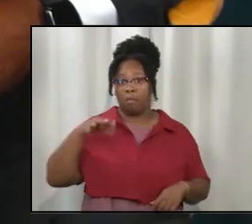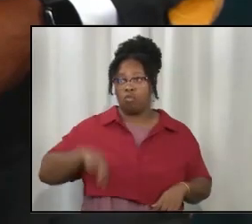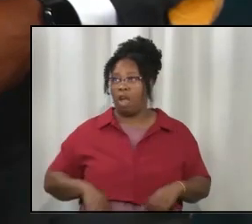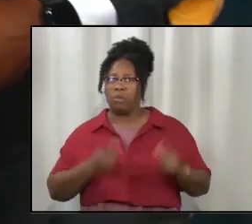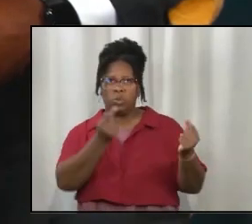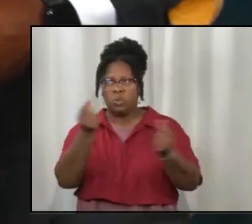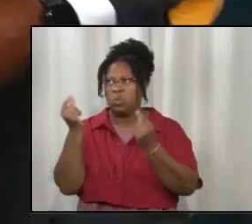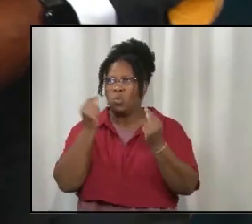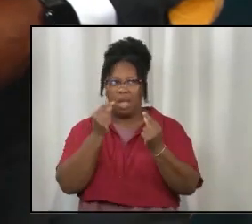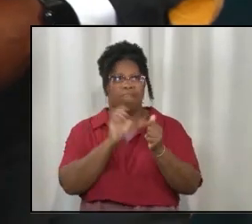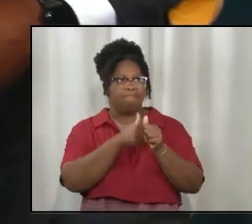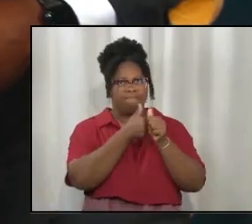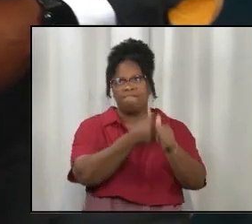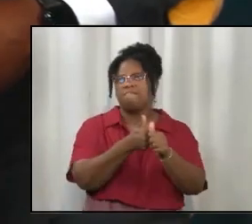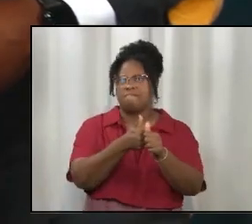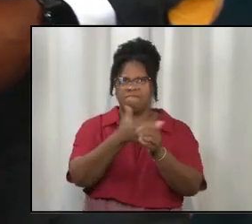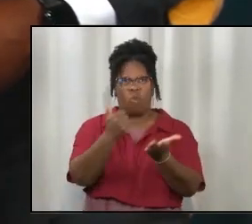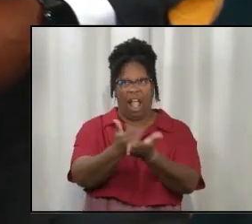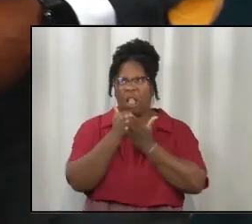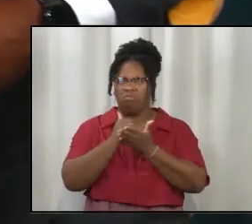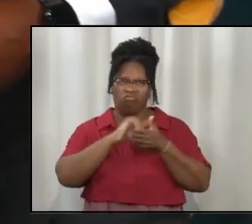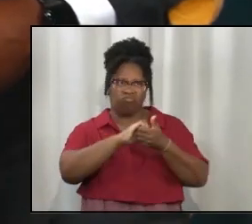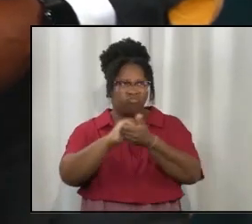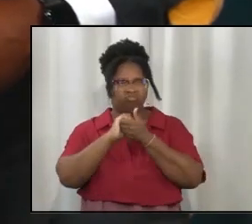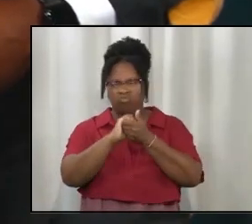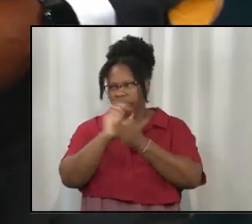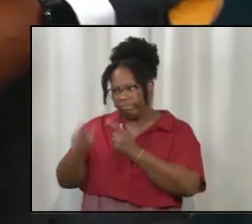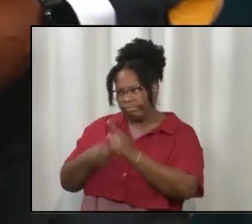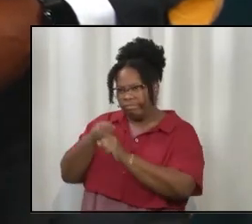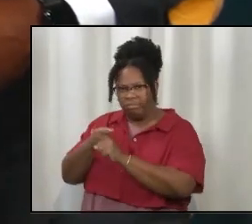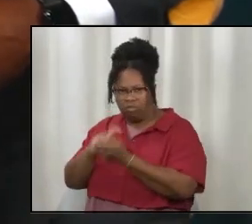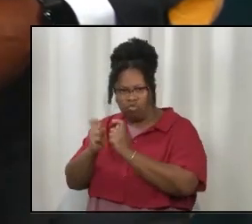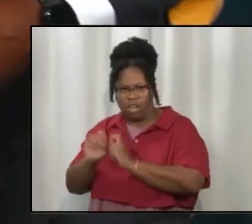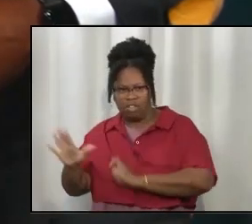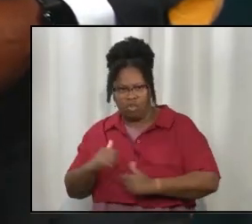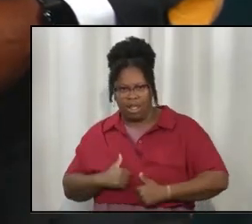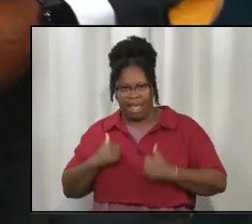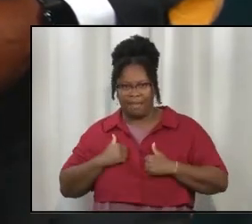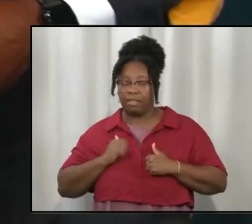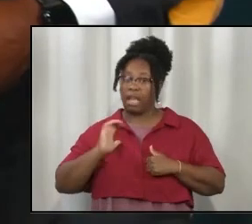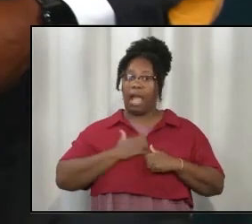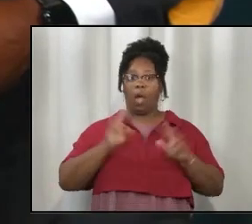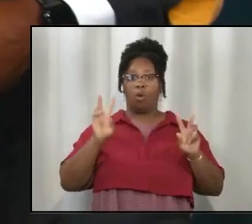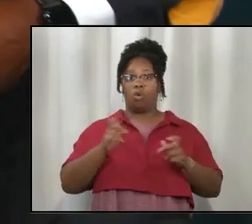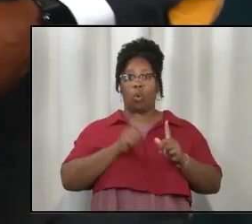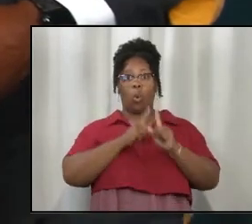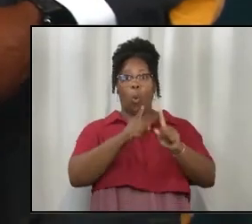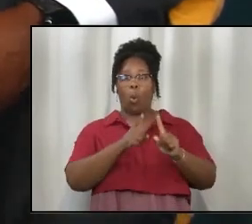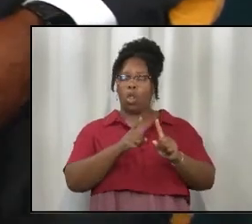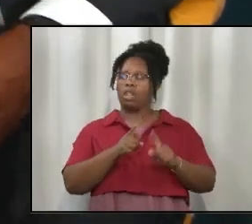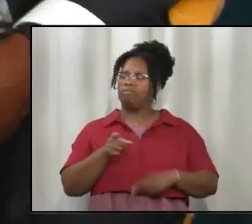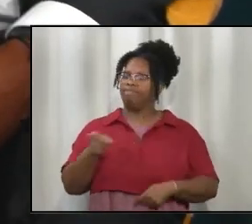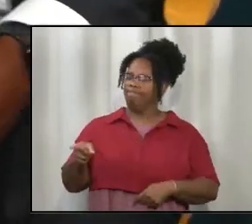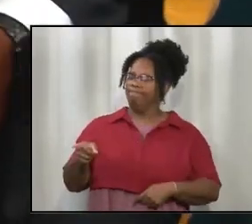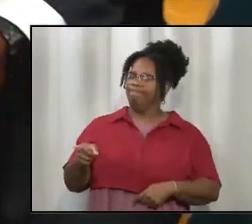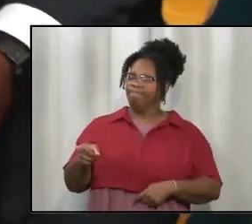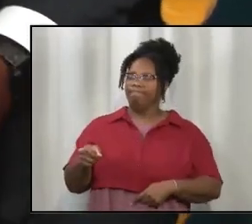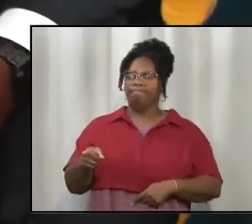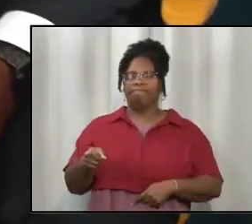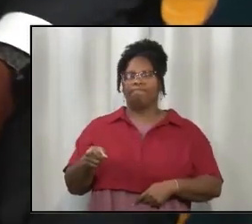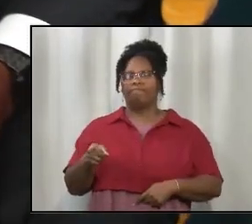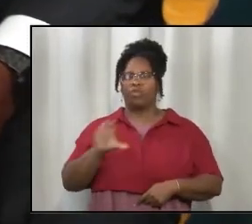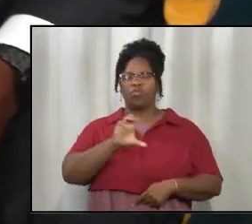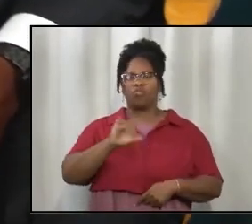to really change someone's life and turn them around. And our motto, as you know, is to help restore a person and return them from the